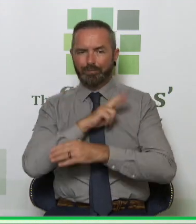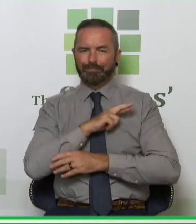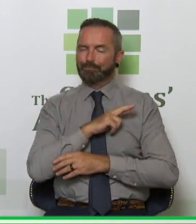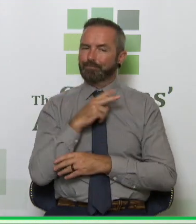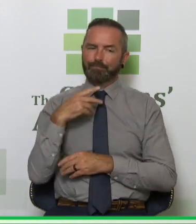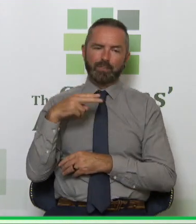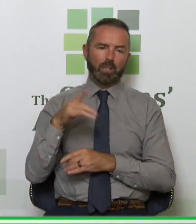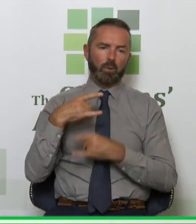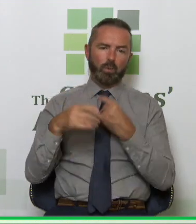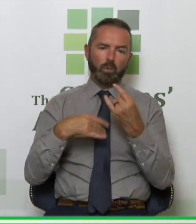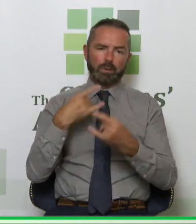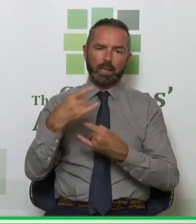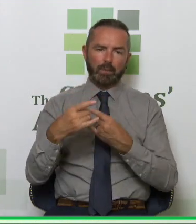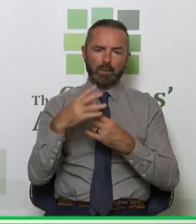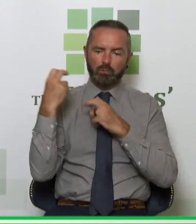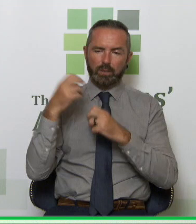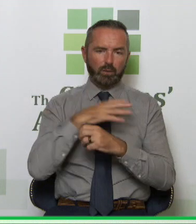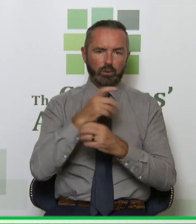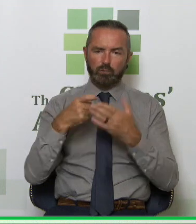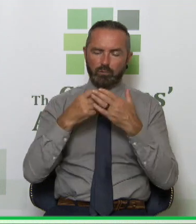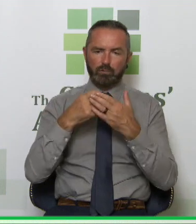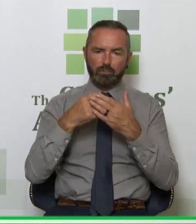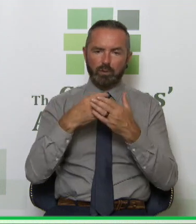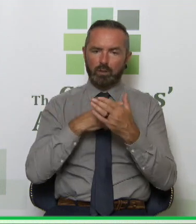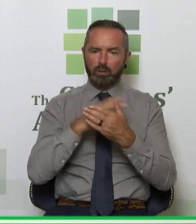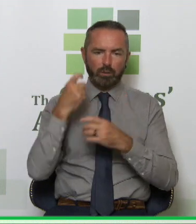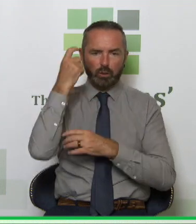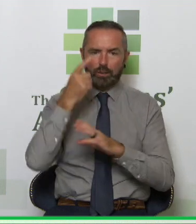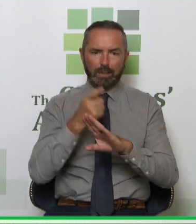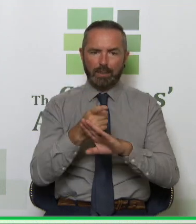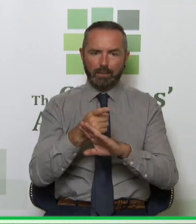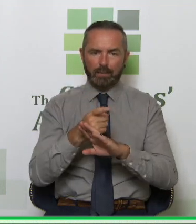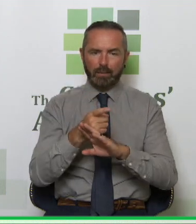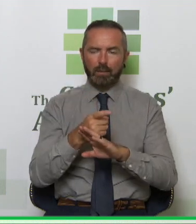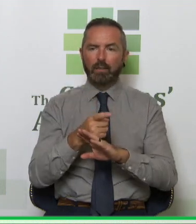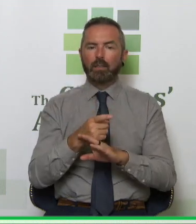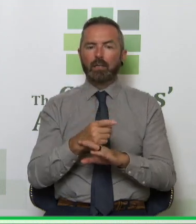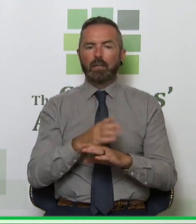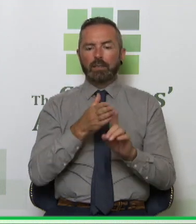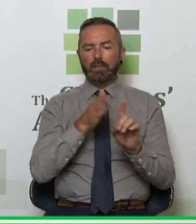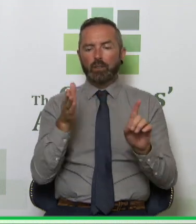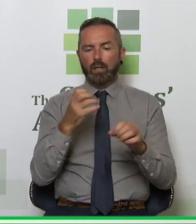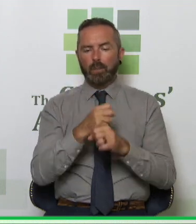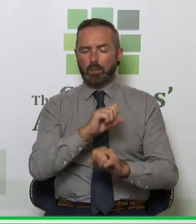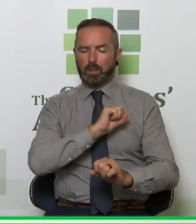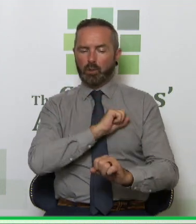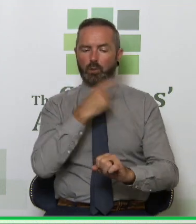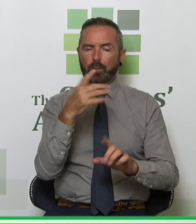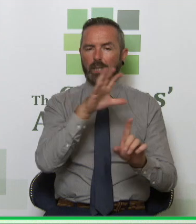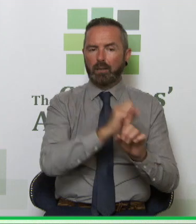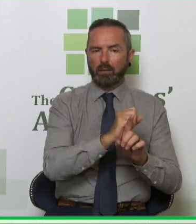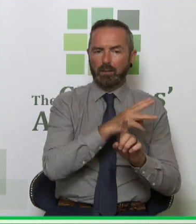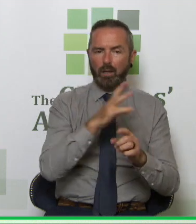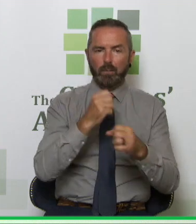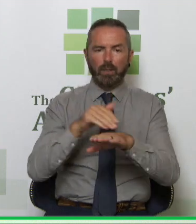not what the criminological research suggests. Deterrence is about the certainty of being caught, not about the consequences of what happens if